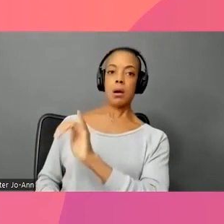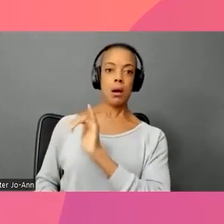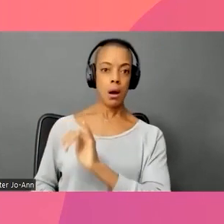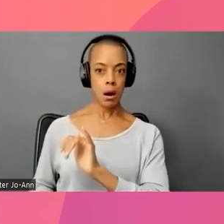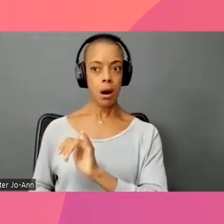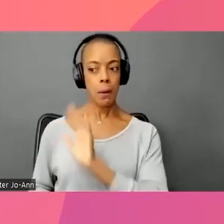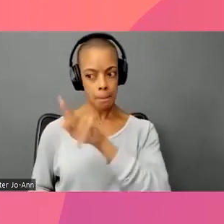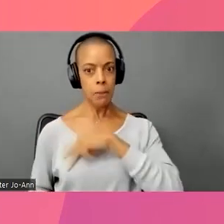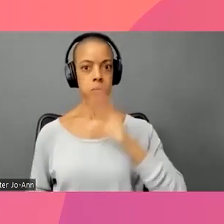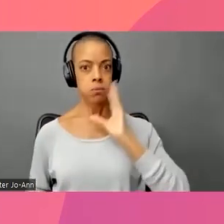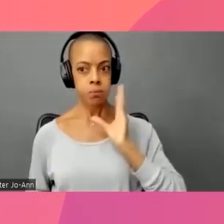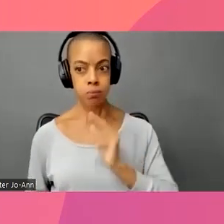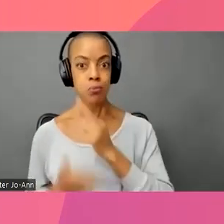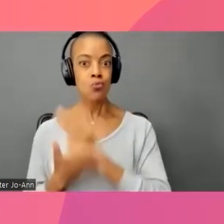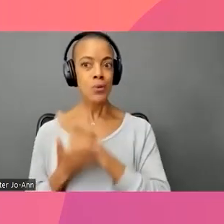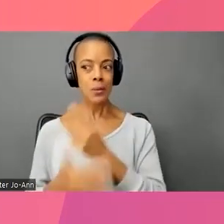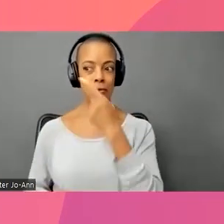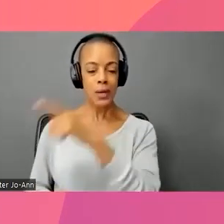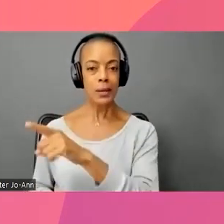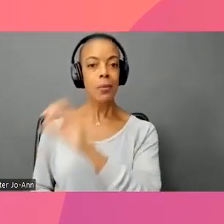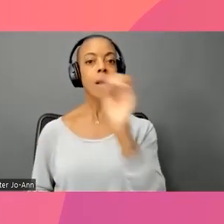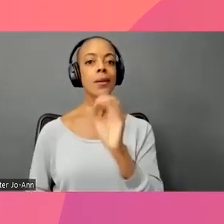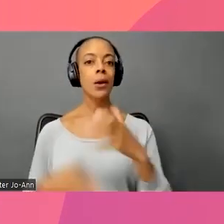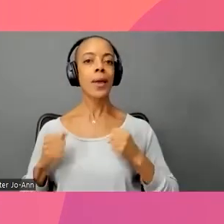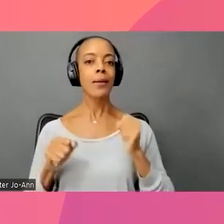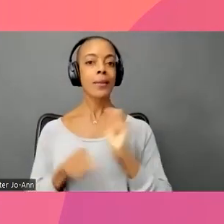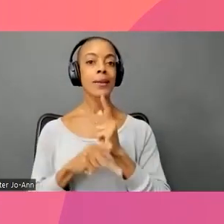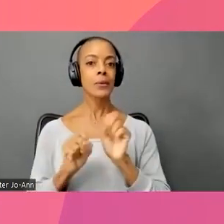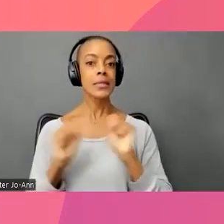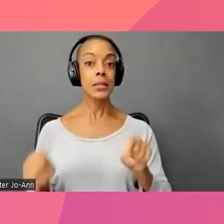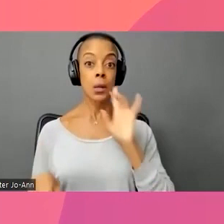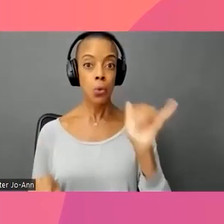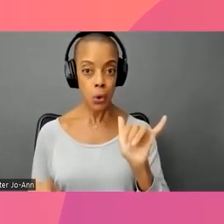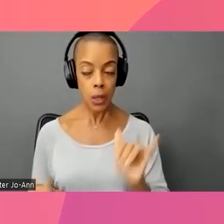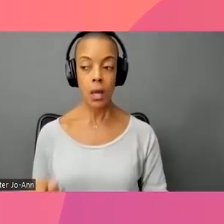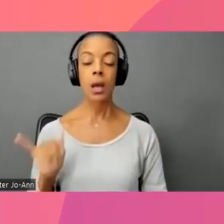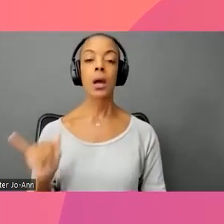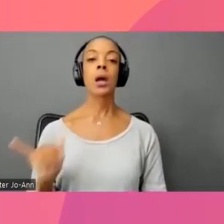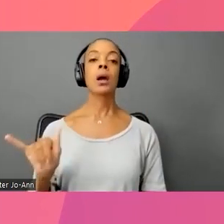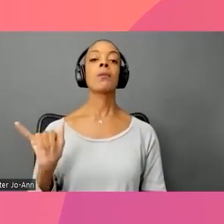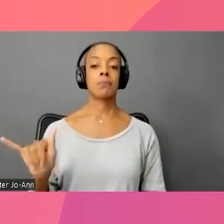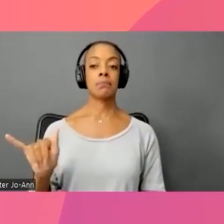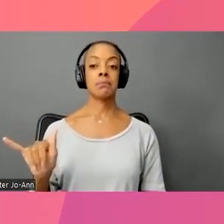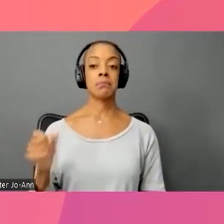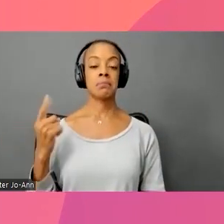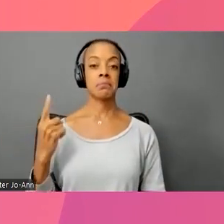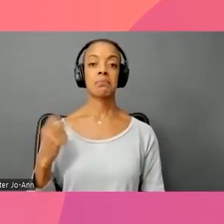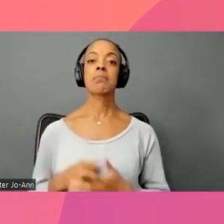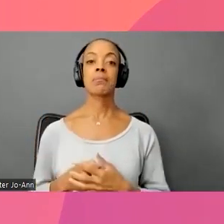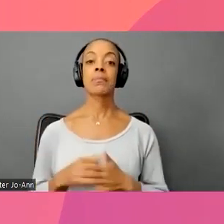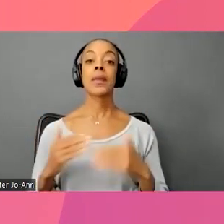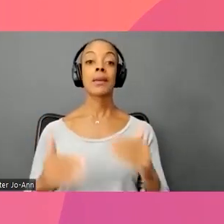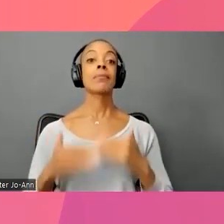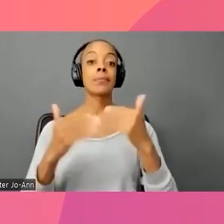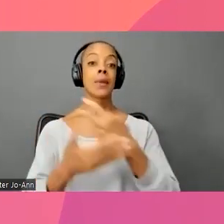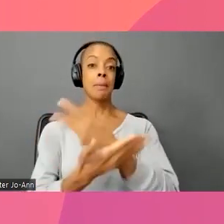of rehabilitation and the Ontario healthcare system. I then did my master's at